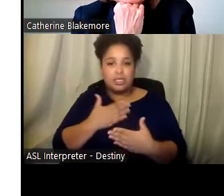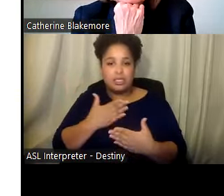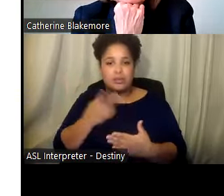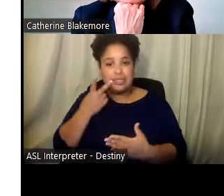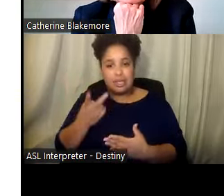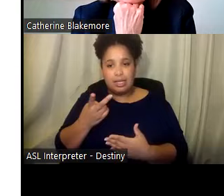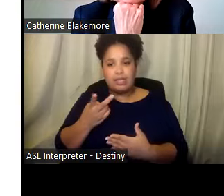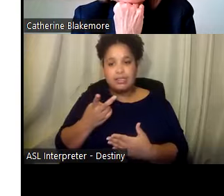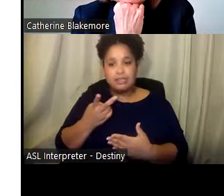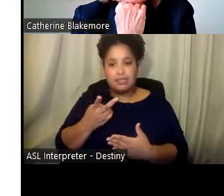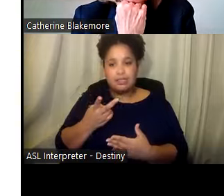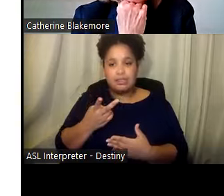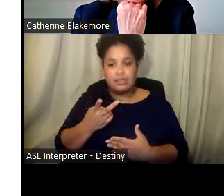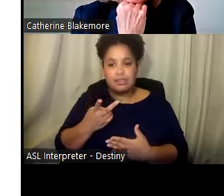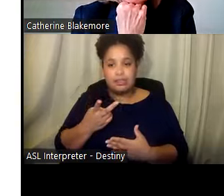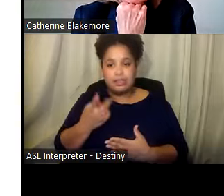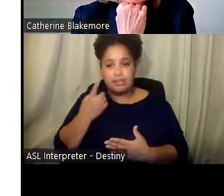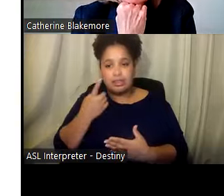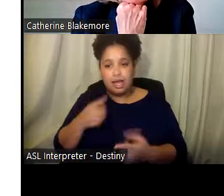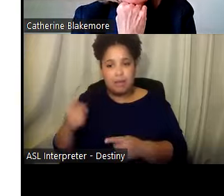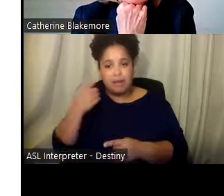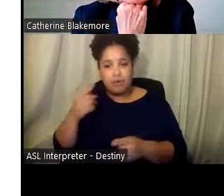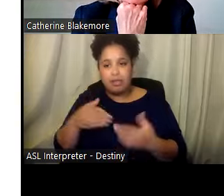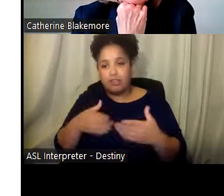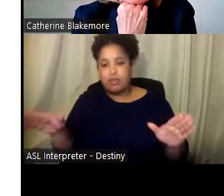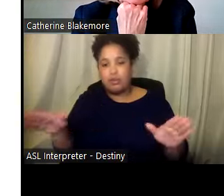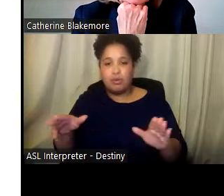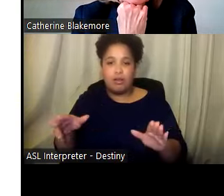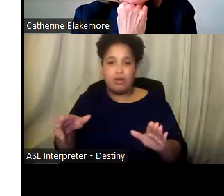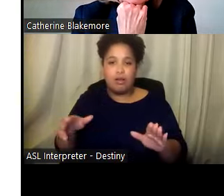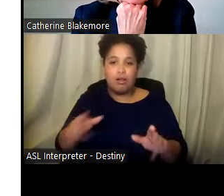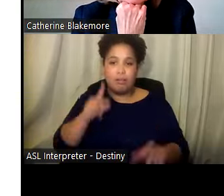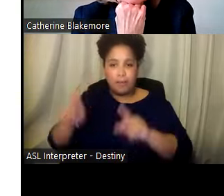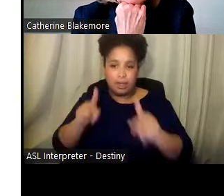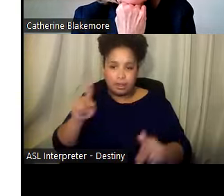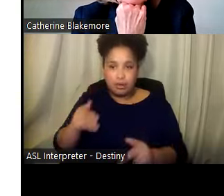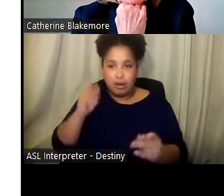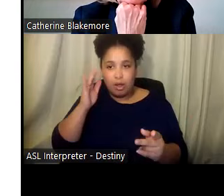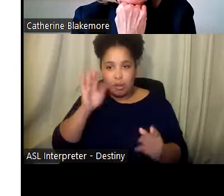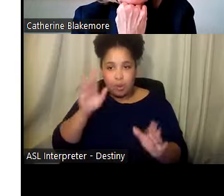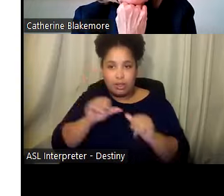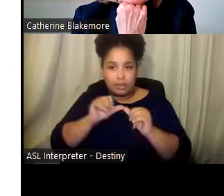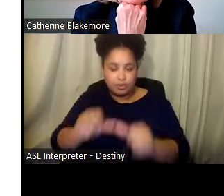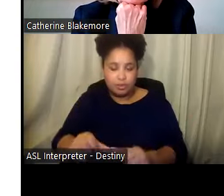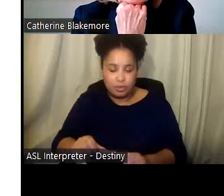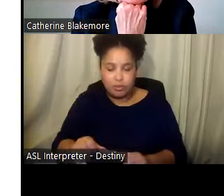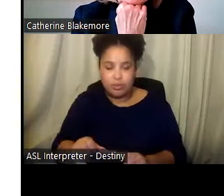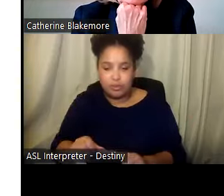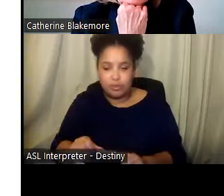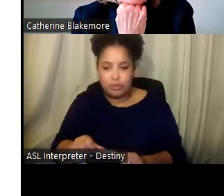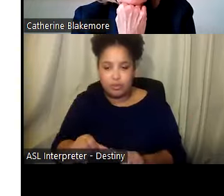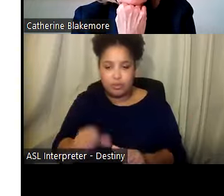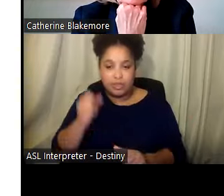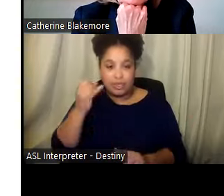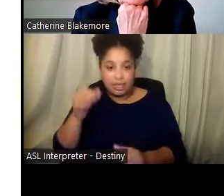done for the for the general population. I hope that they will continue, and I hope that if it